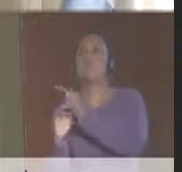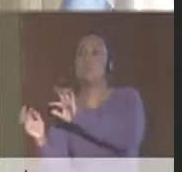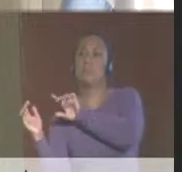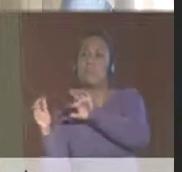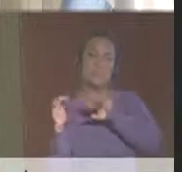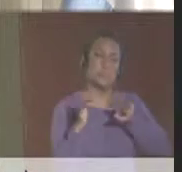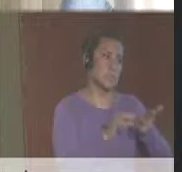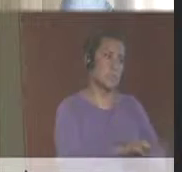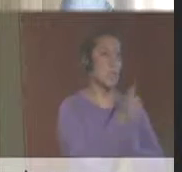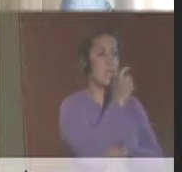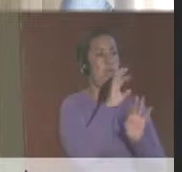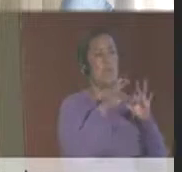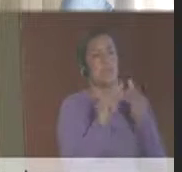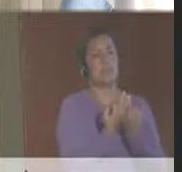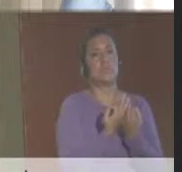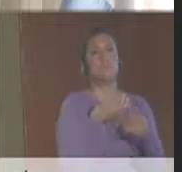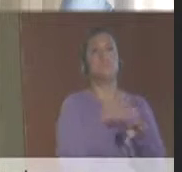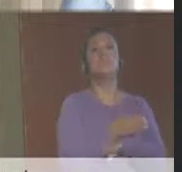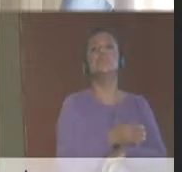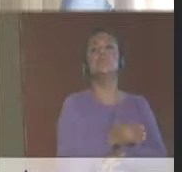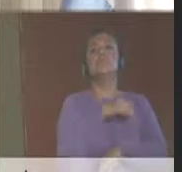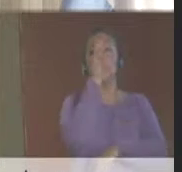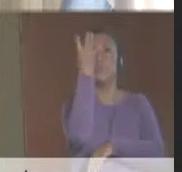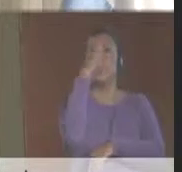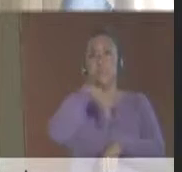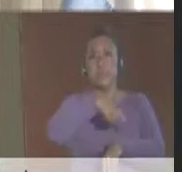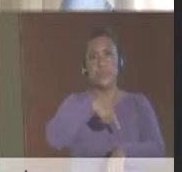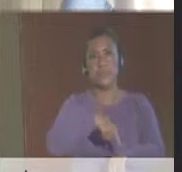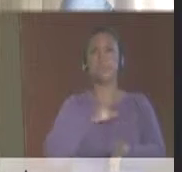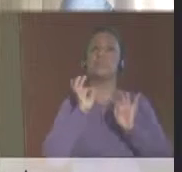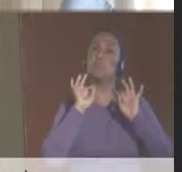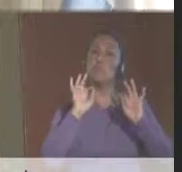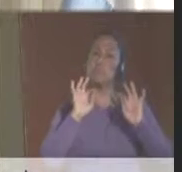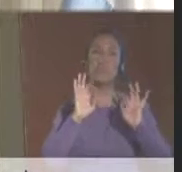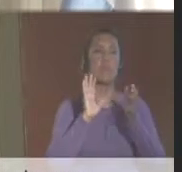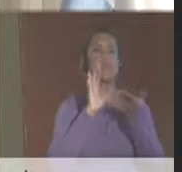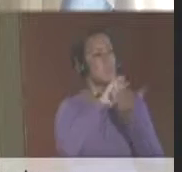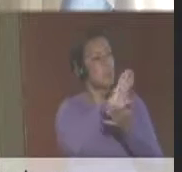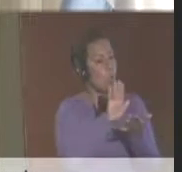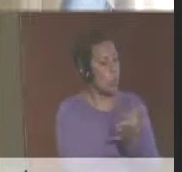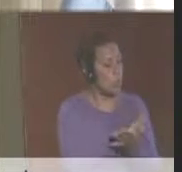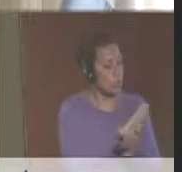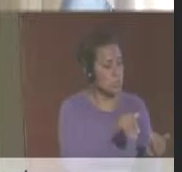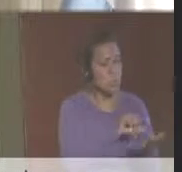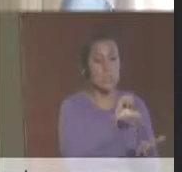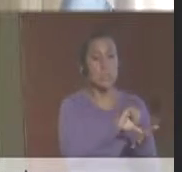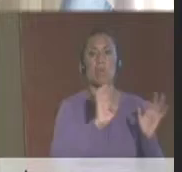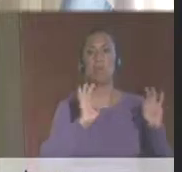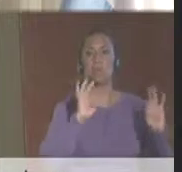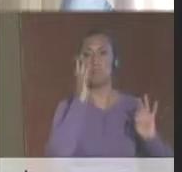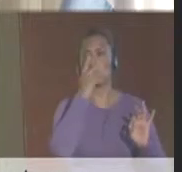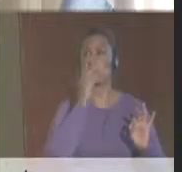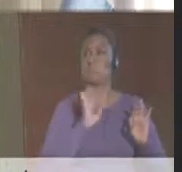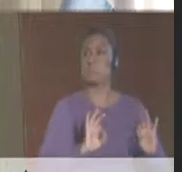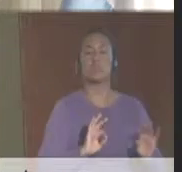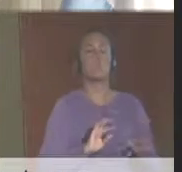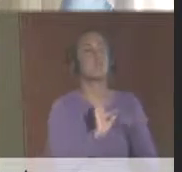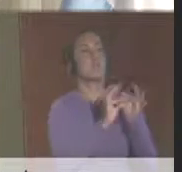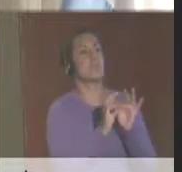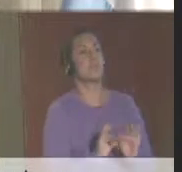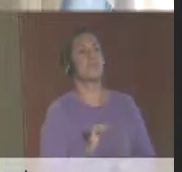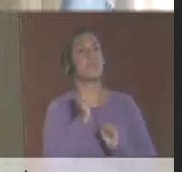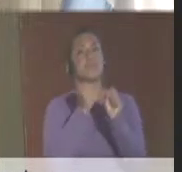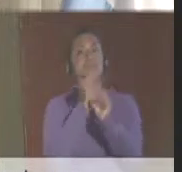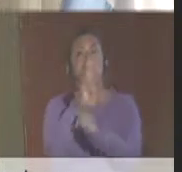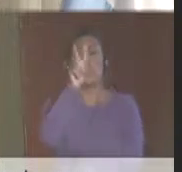22 families were evacuated, and in 24 hours, they went back to their homes. That's what we understand as